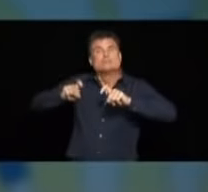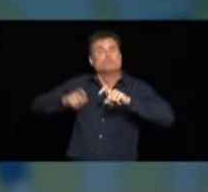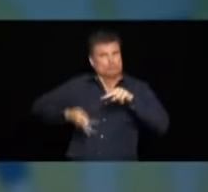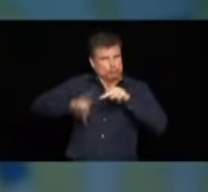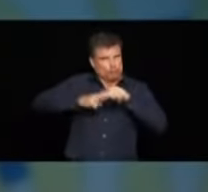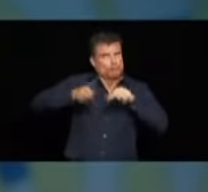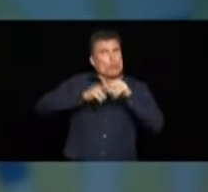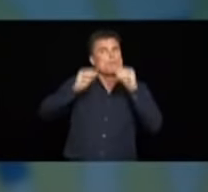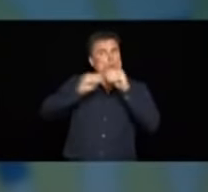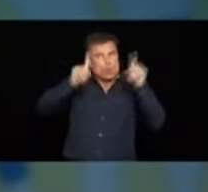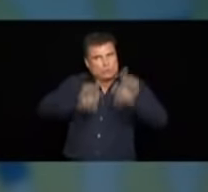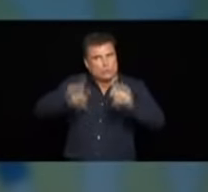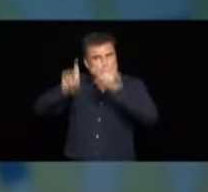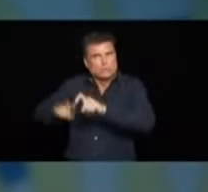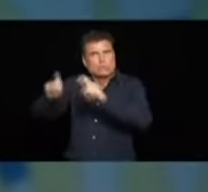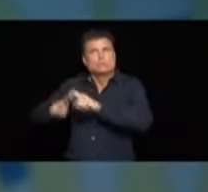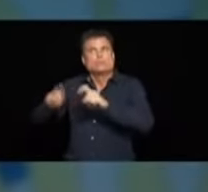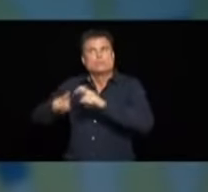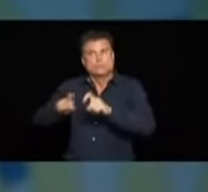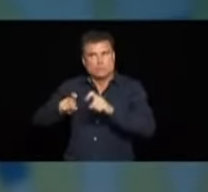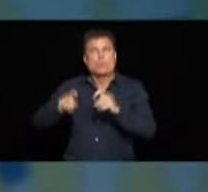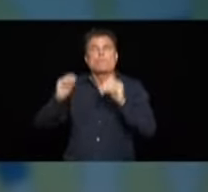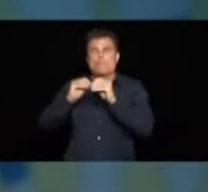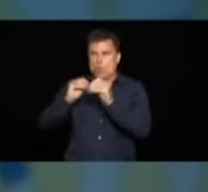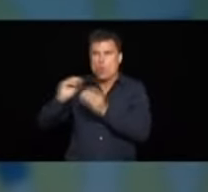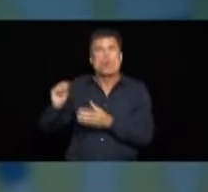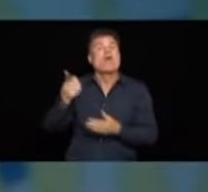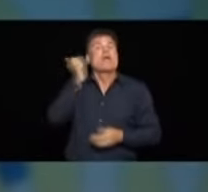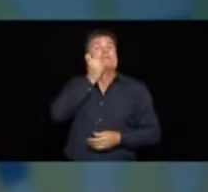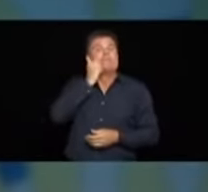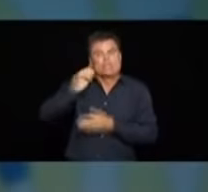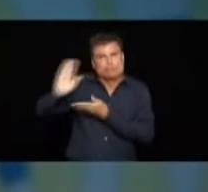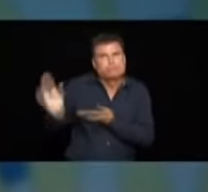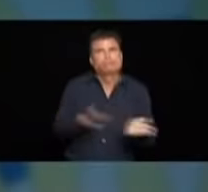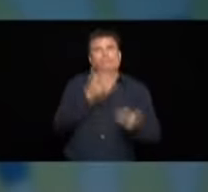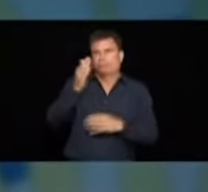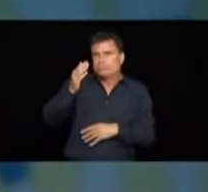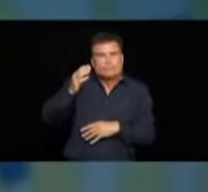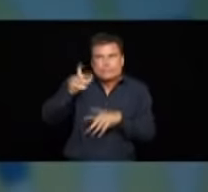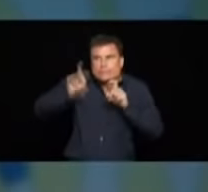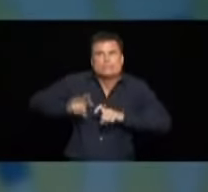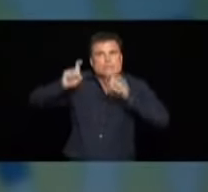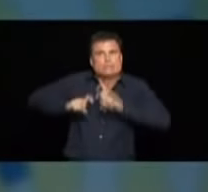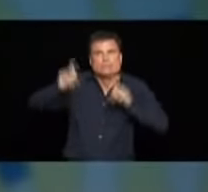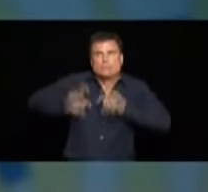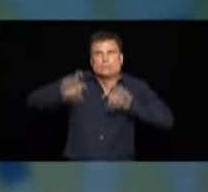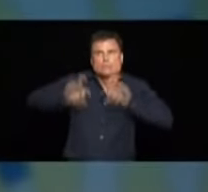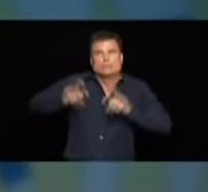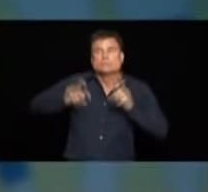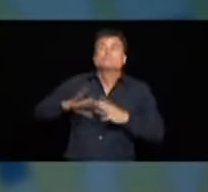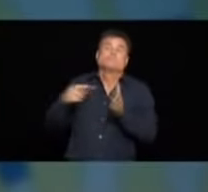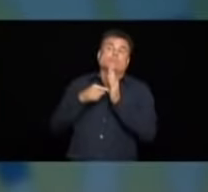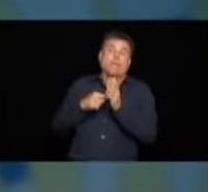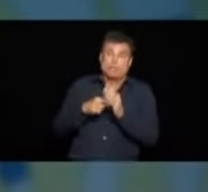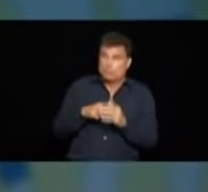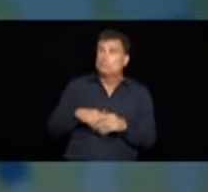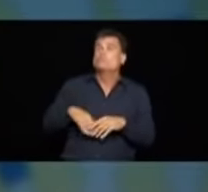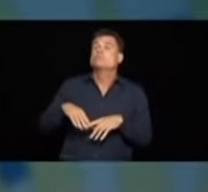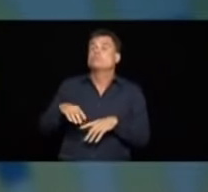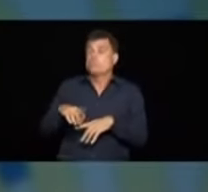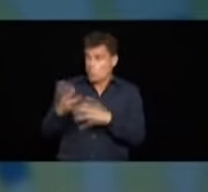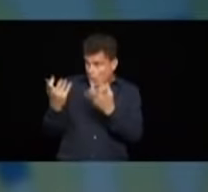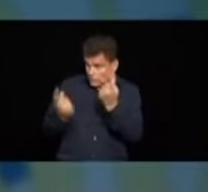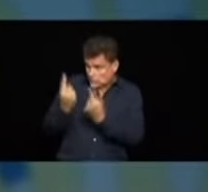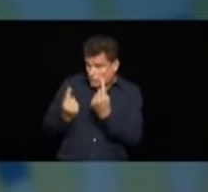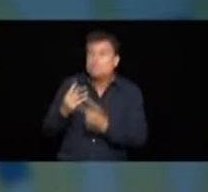we've done across this pandemic. And as you know, we are testing anybody with any symptoms right now in BC. So that's